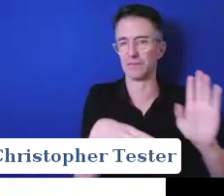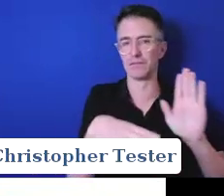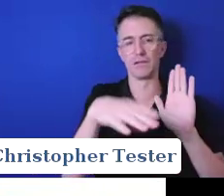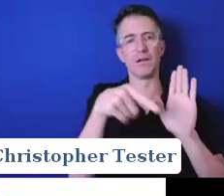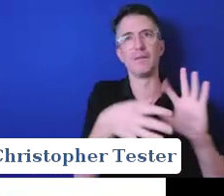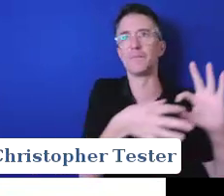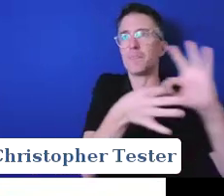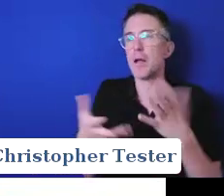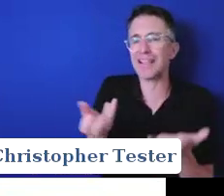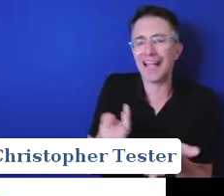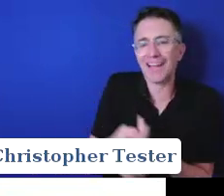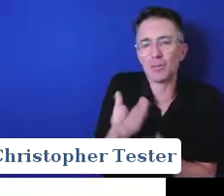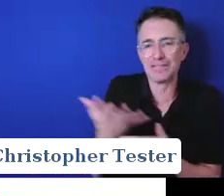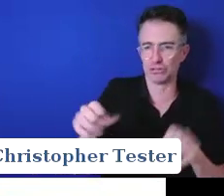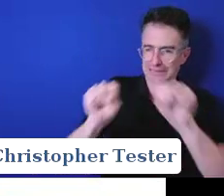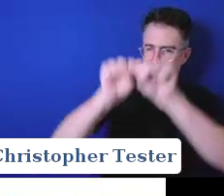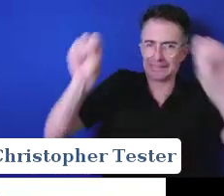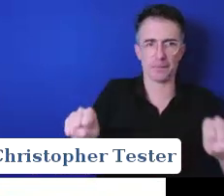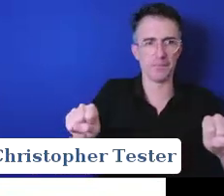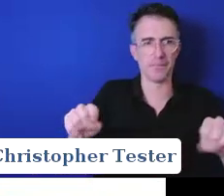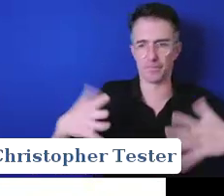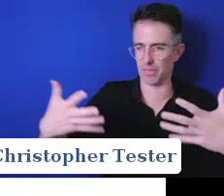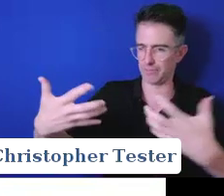vulnerable households.